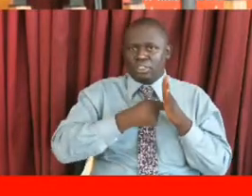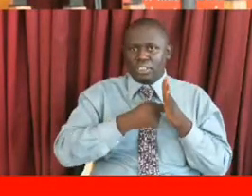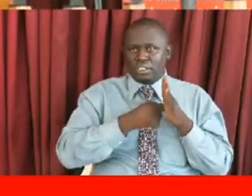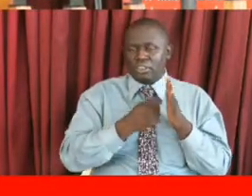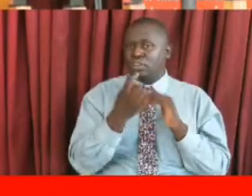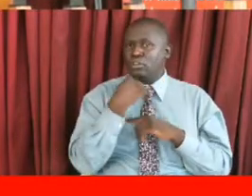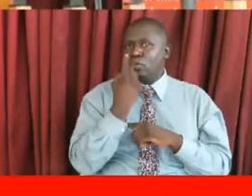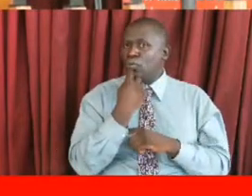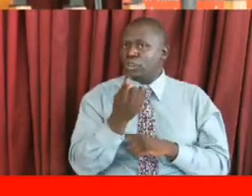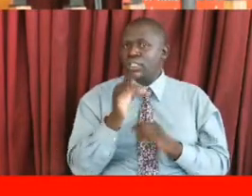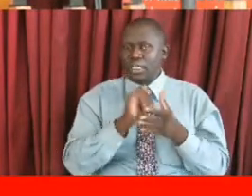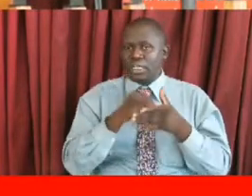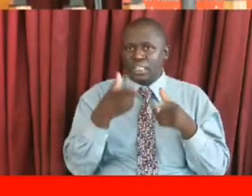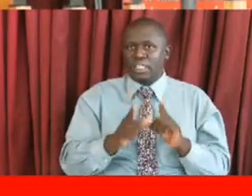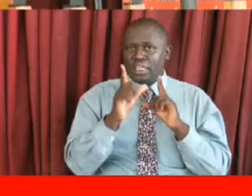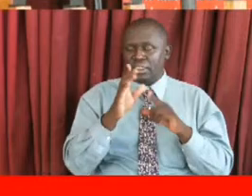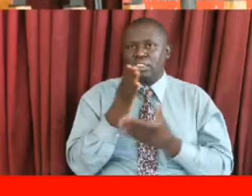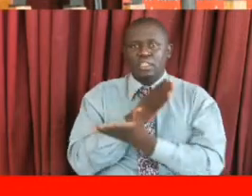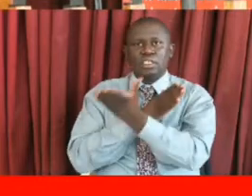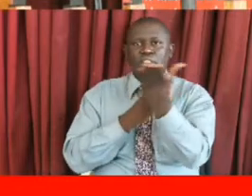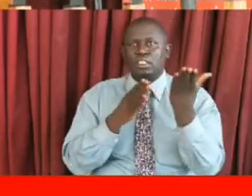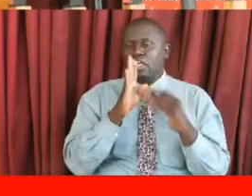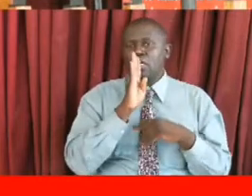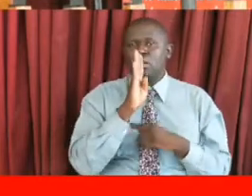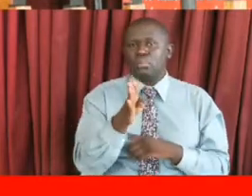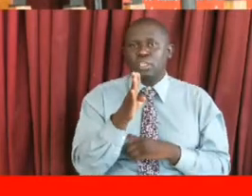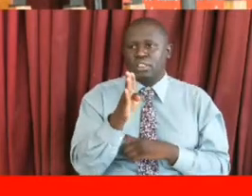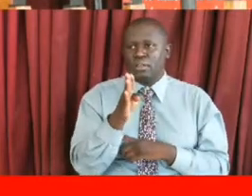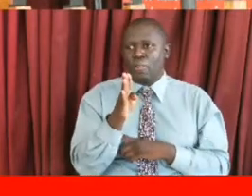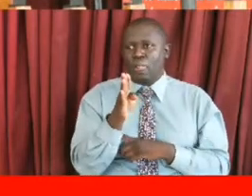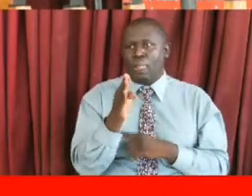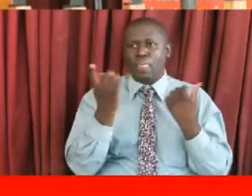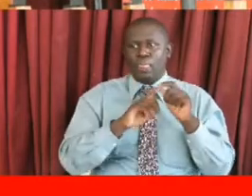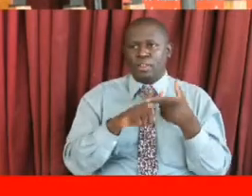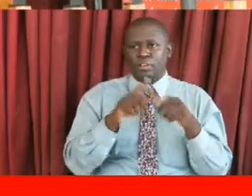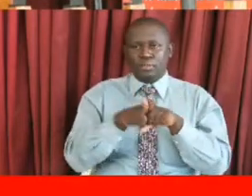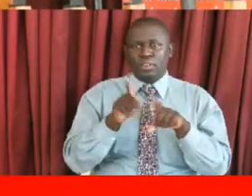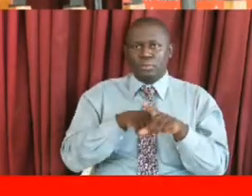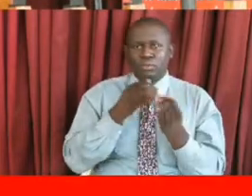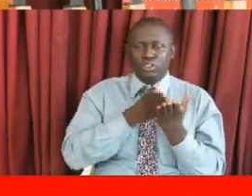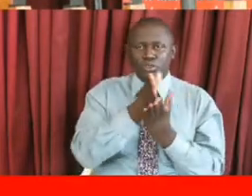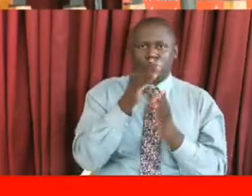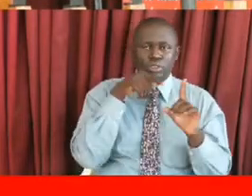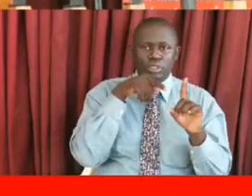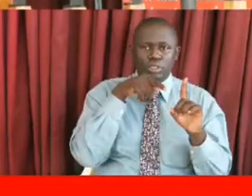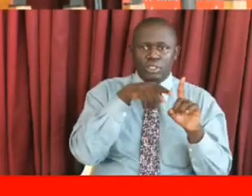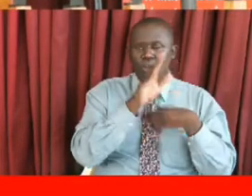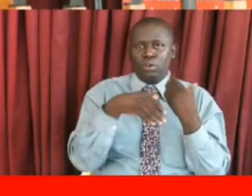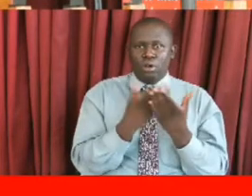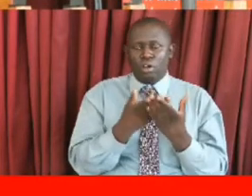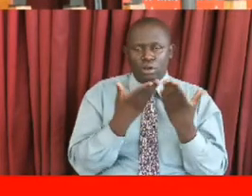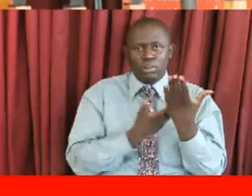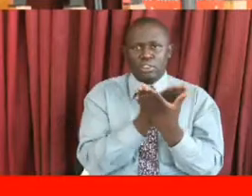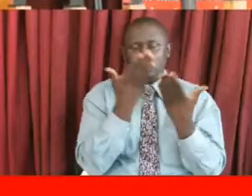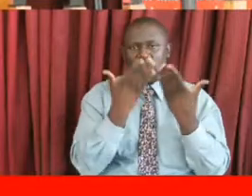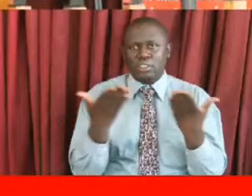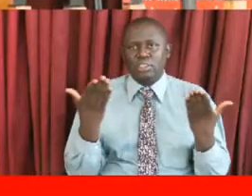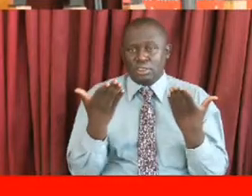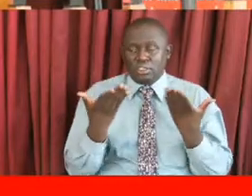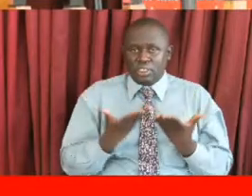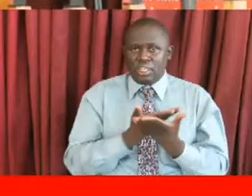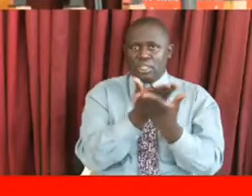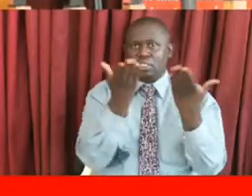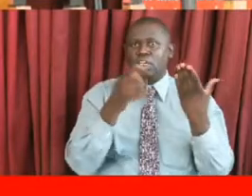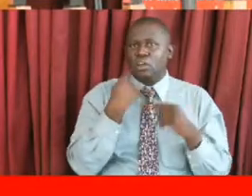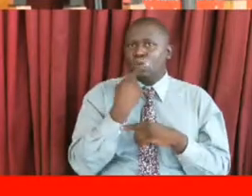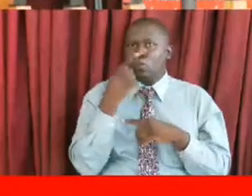said let there be by whom all things consist who holds all